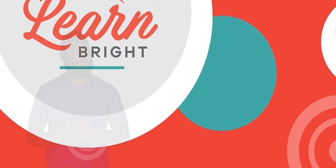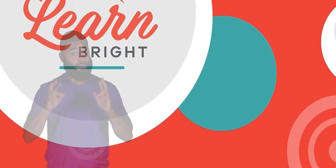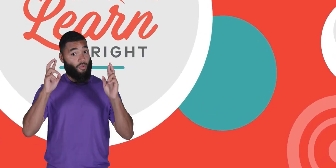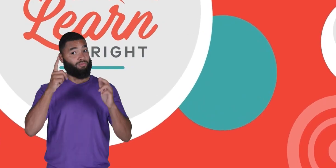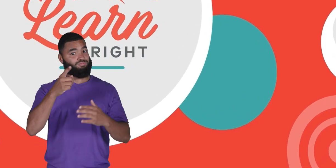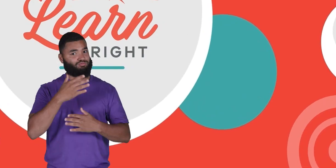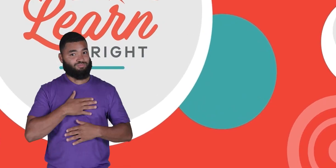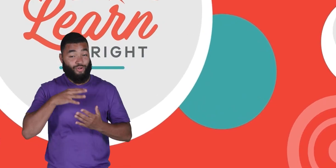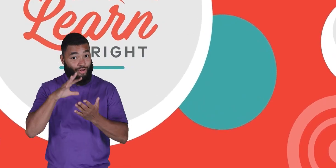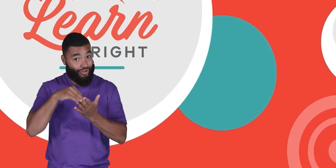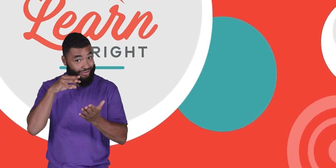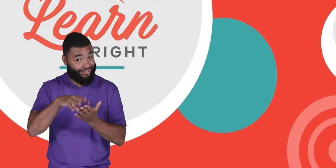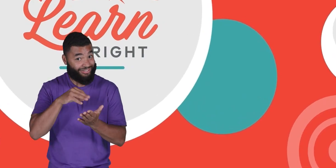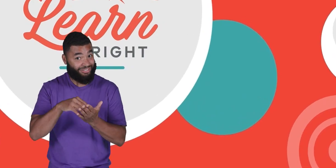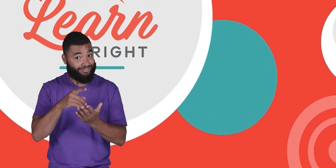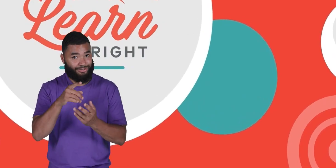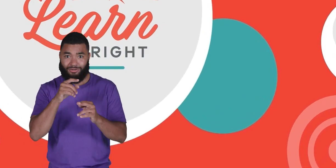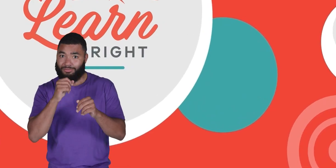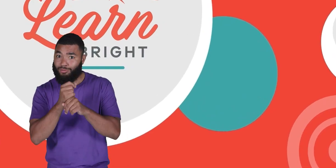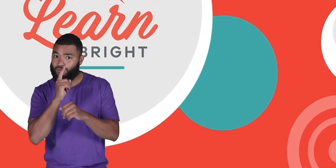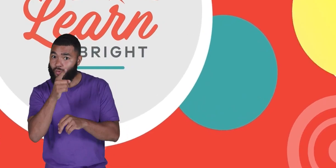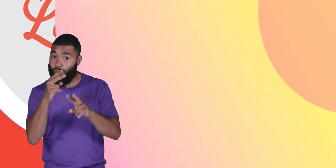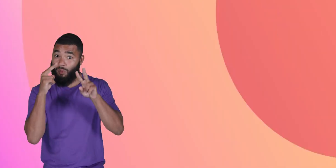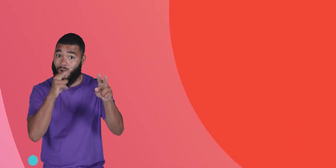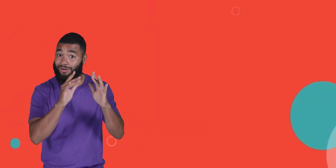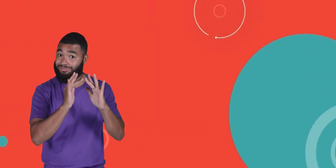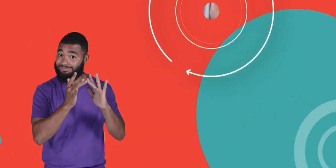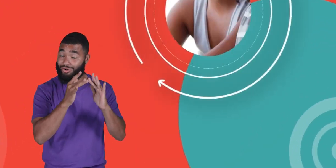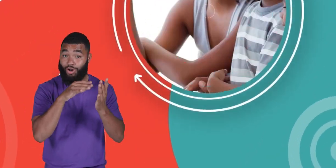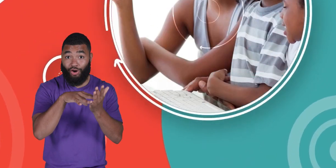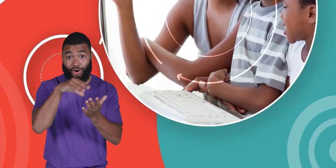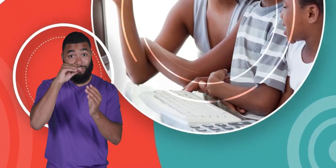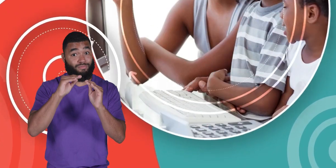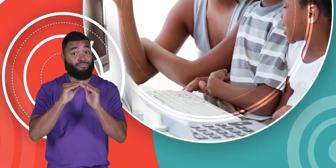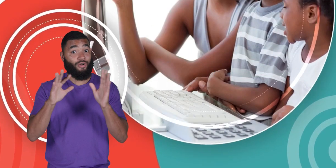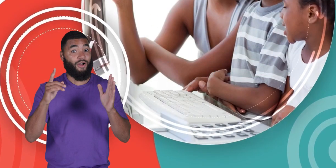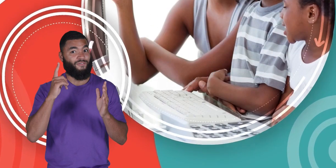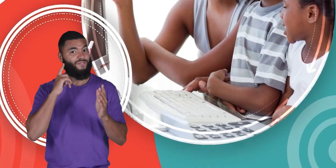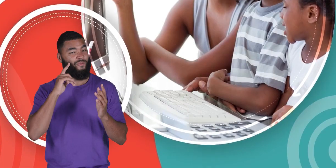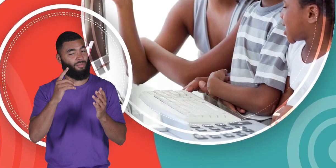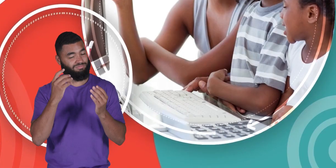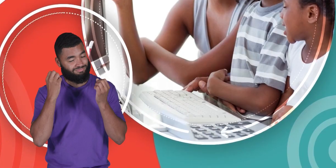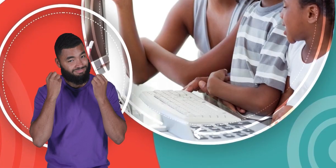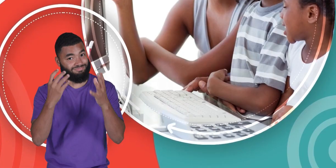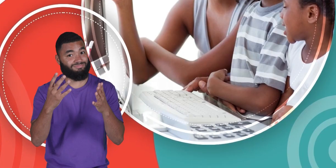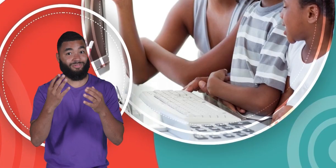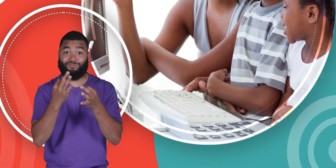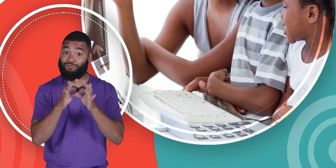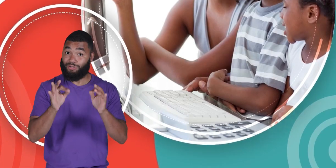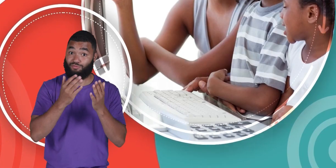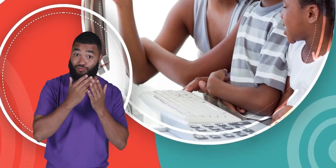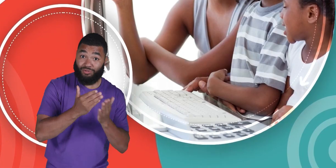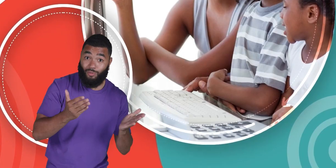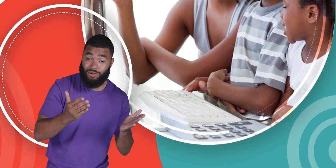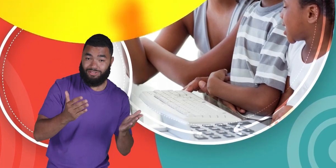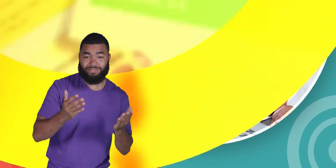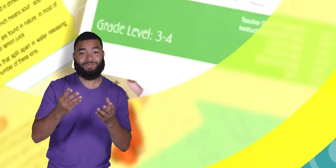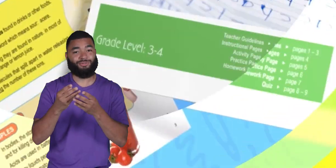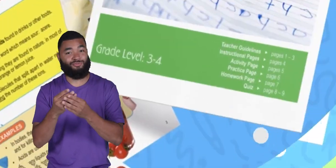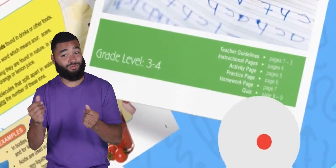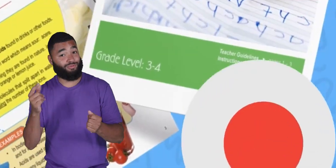hope you had fun learning with us visit us at learnbright.org for thousands of free